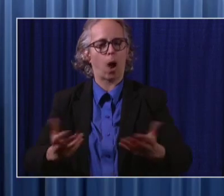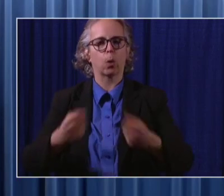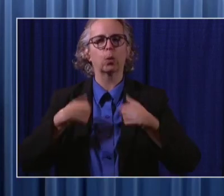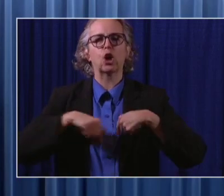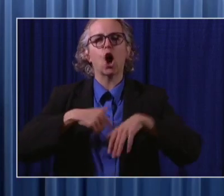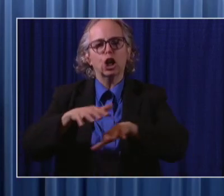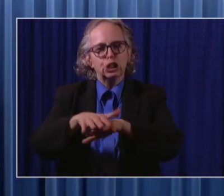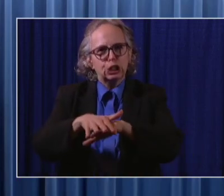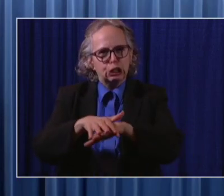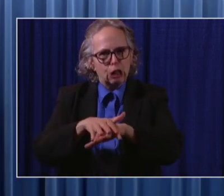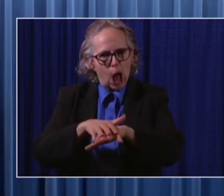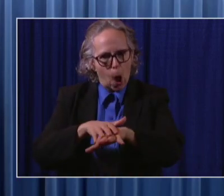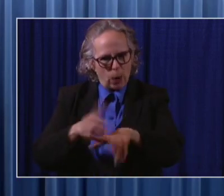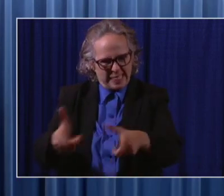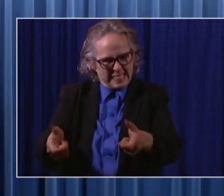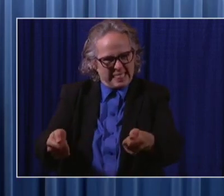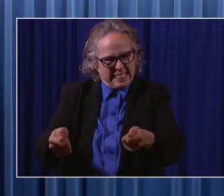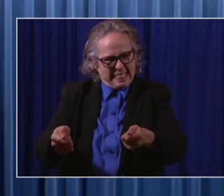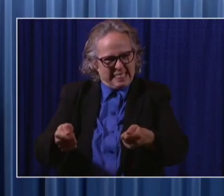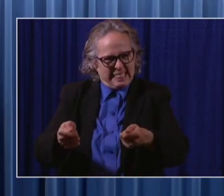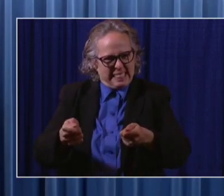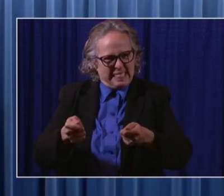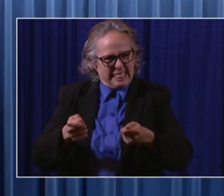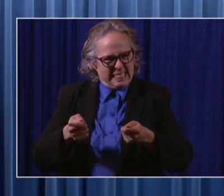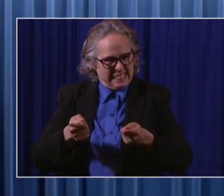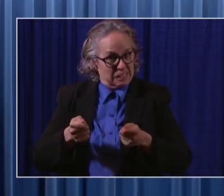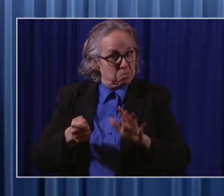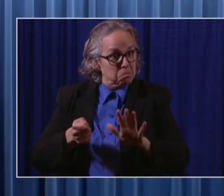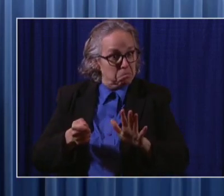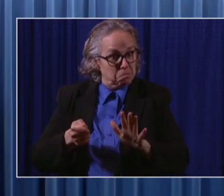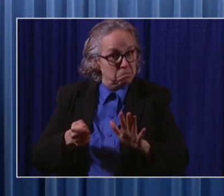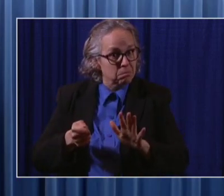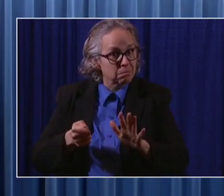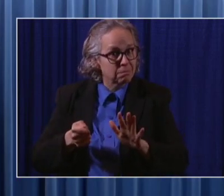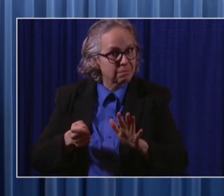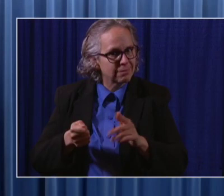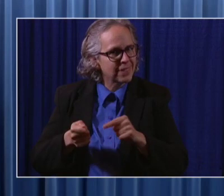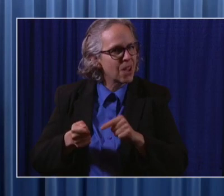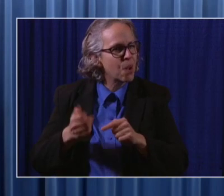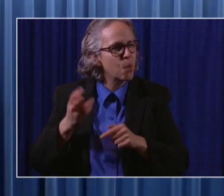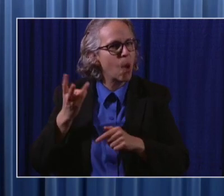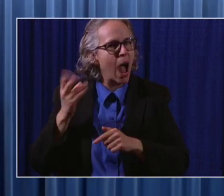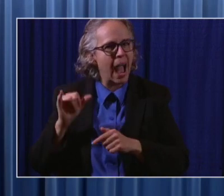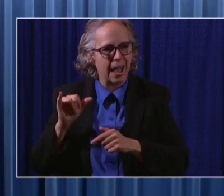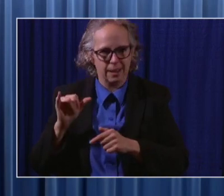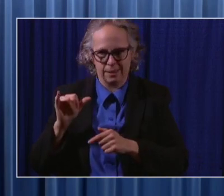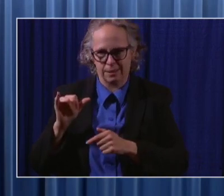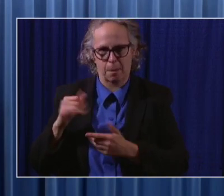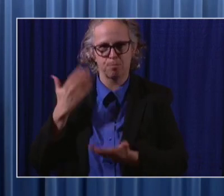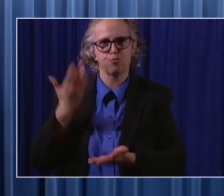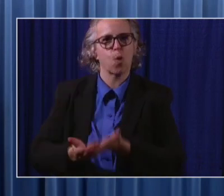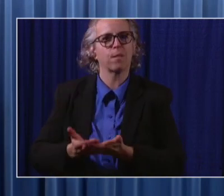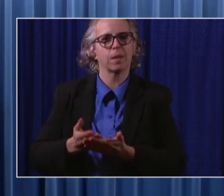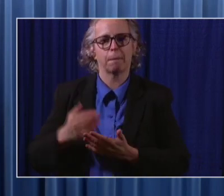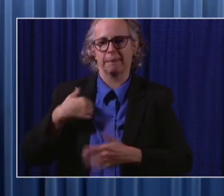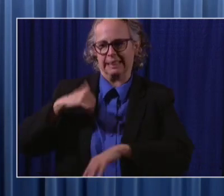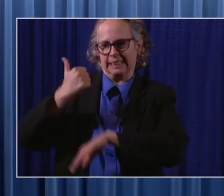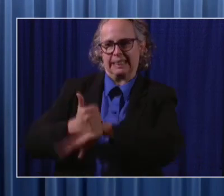the mask order has been on for a significant period of time, and when the compliance from people